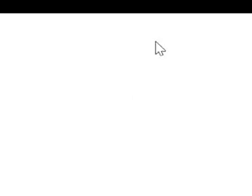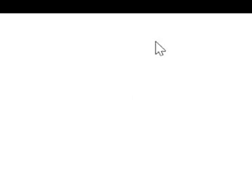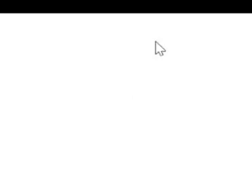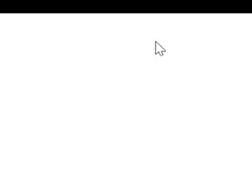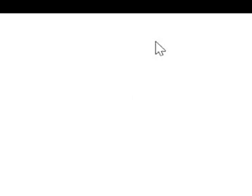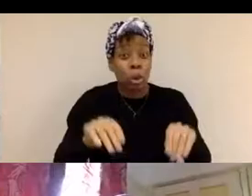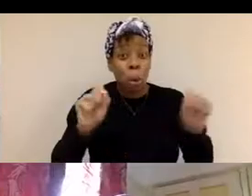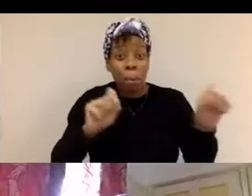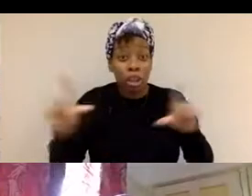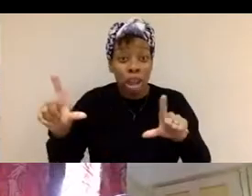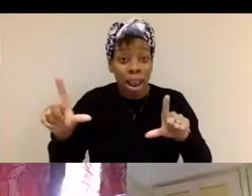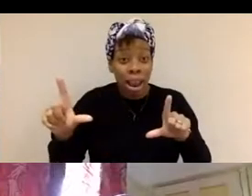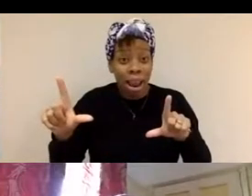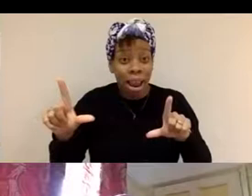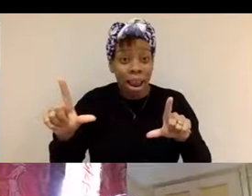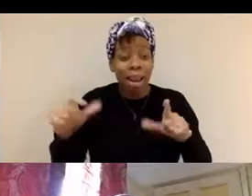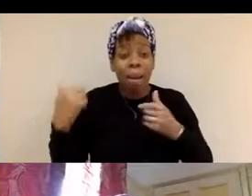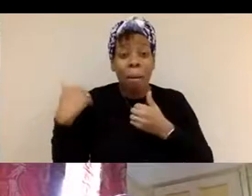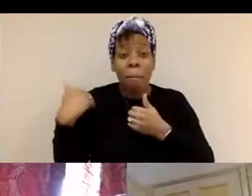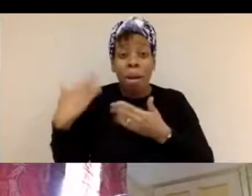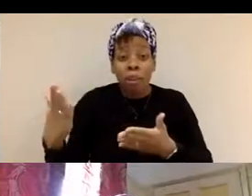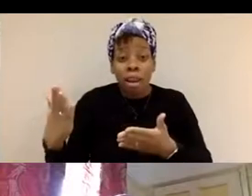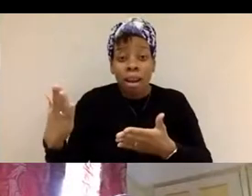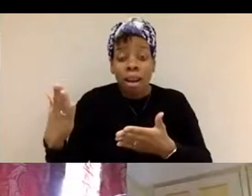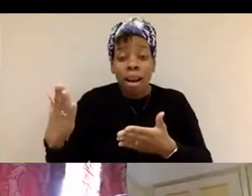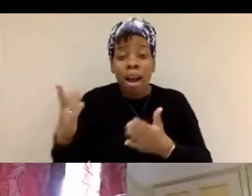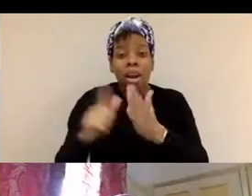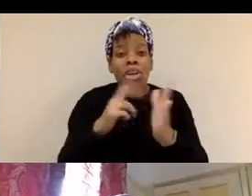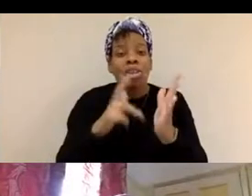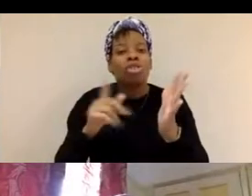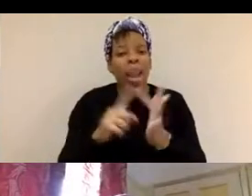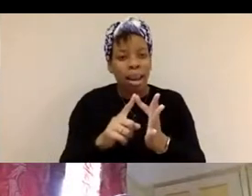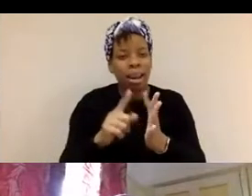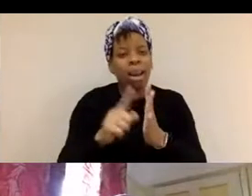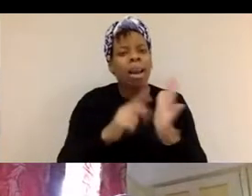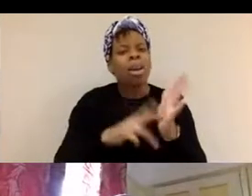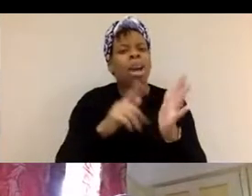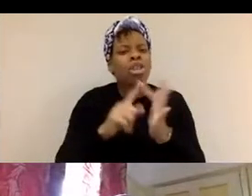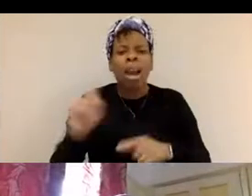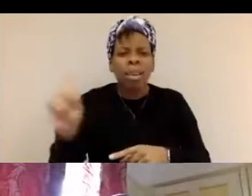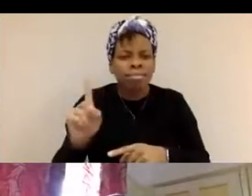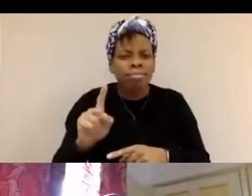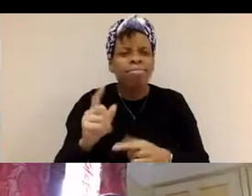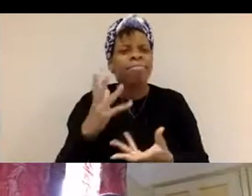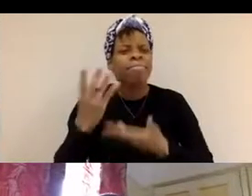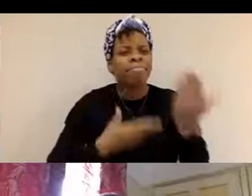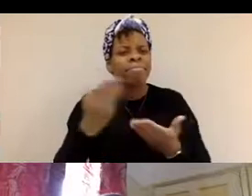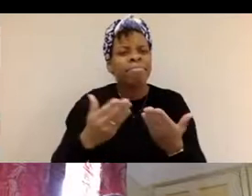sharing my presentation now and pass over to Jane, who's going to talk to us about the collection a bit